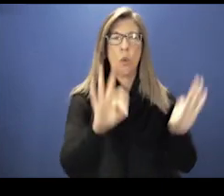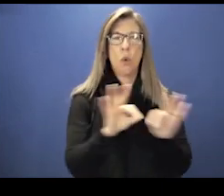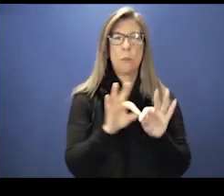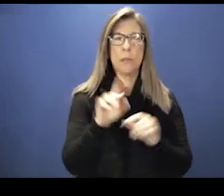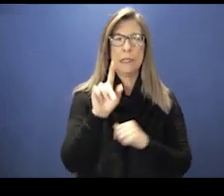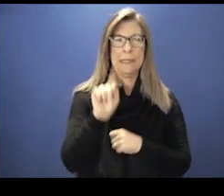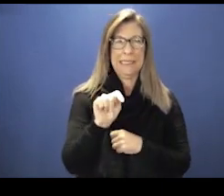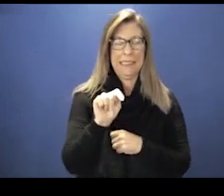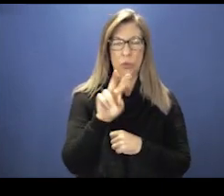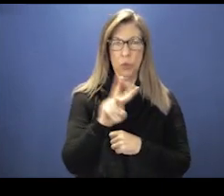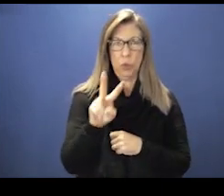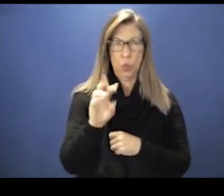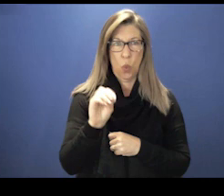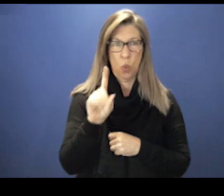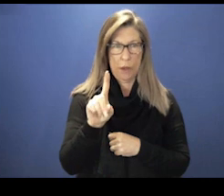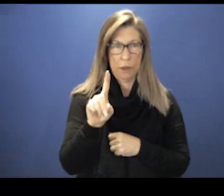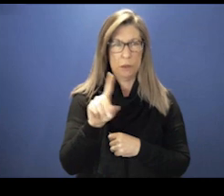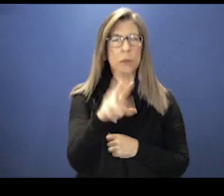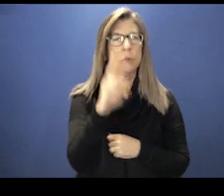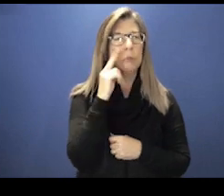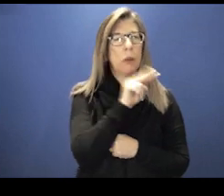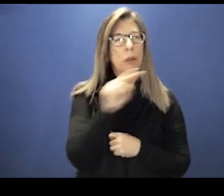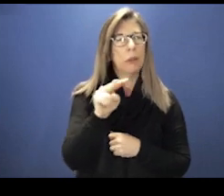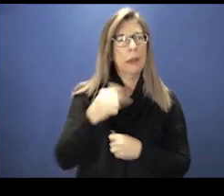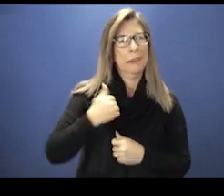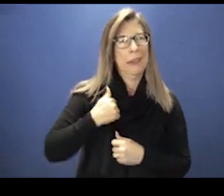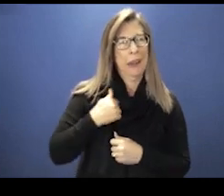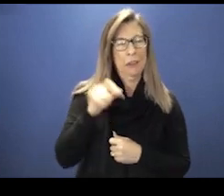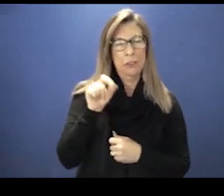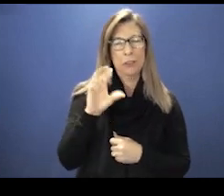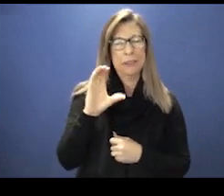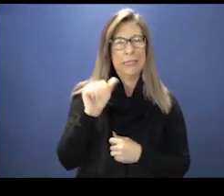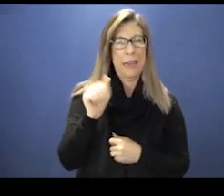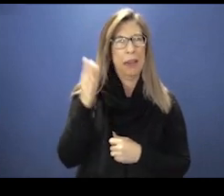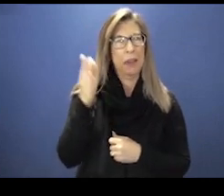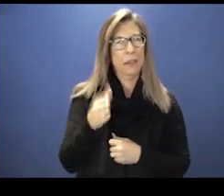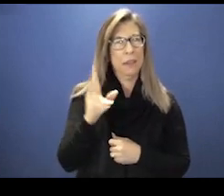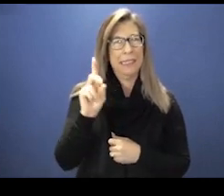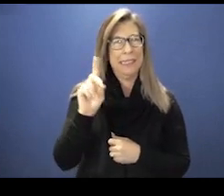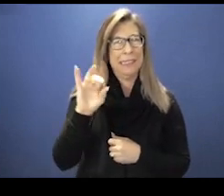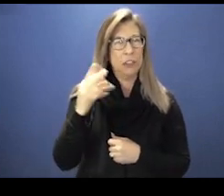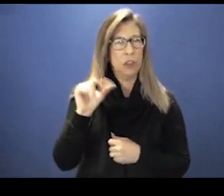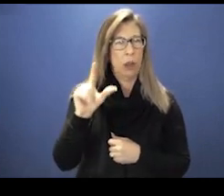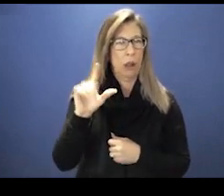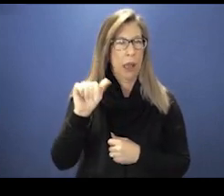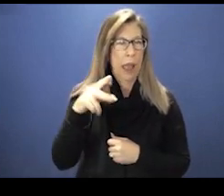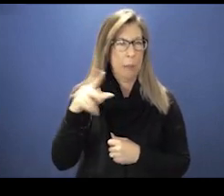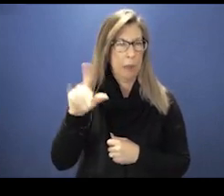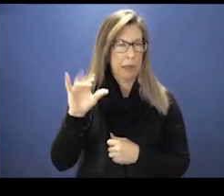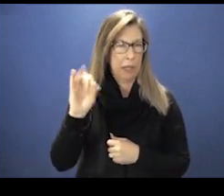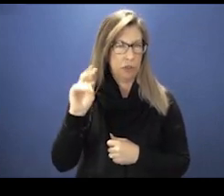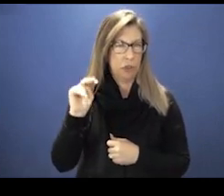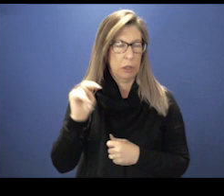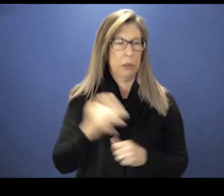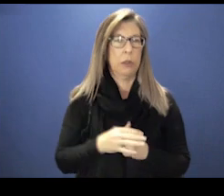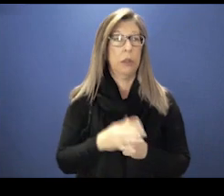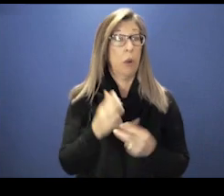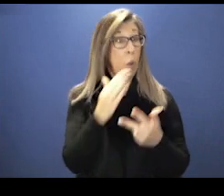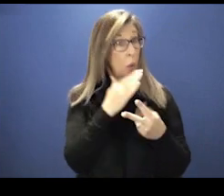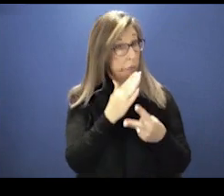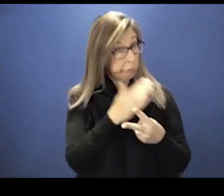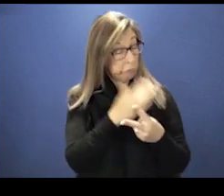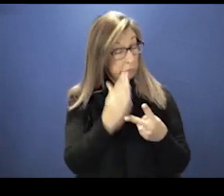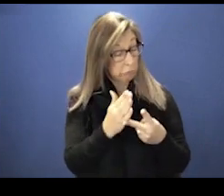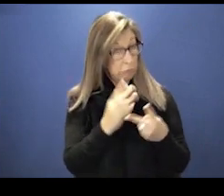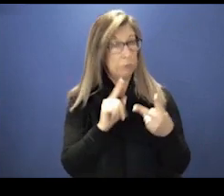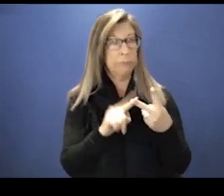via canada.ca/DTC digital application. Step 2, The medical practitioner